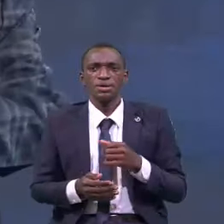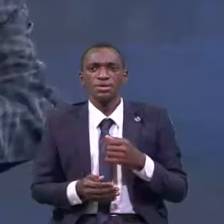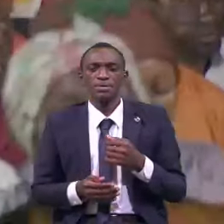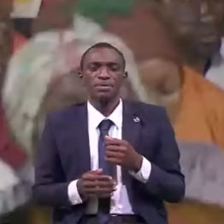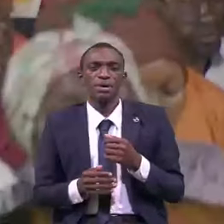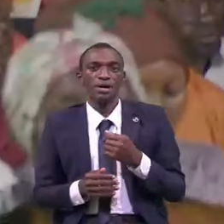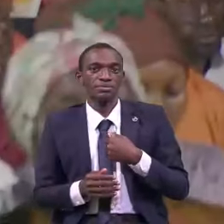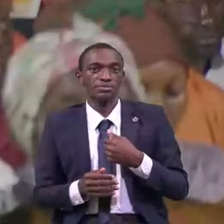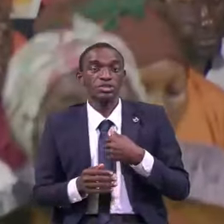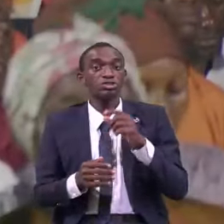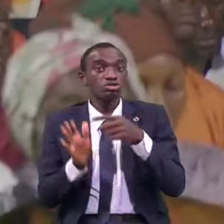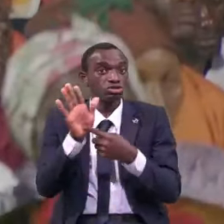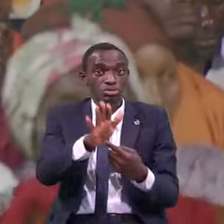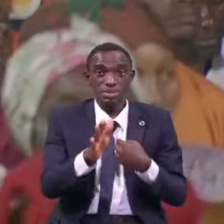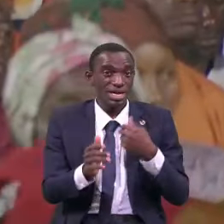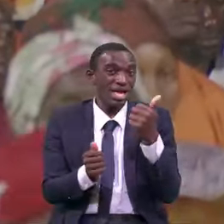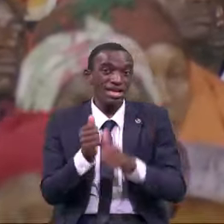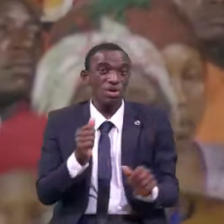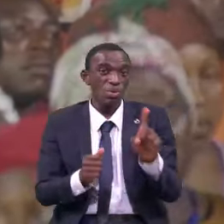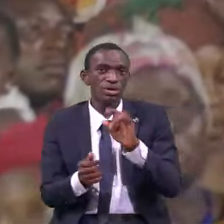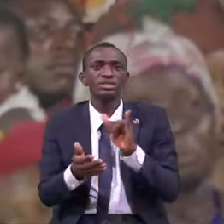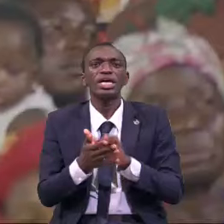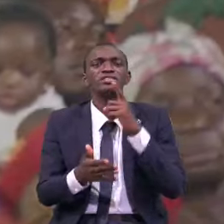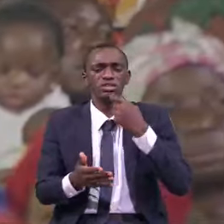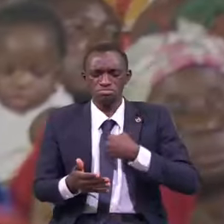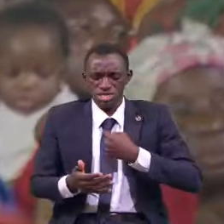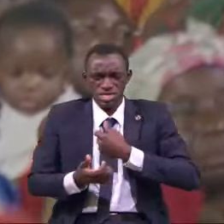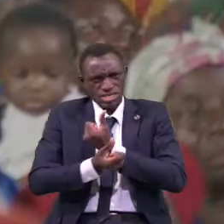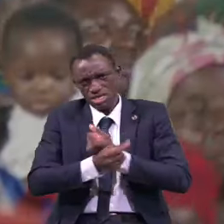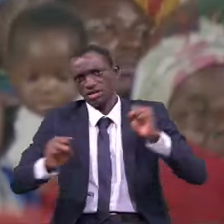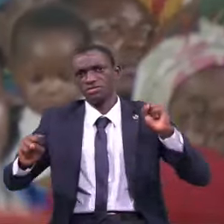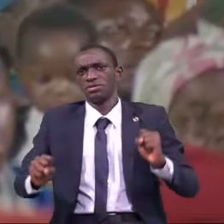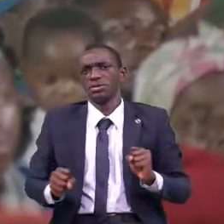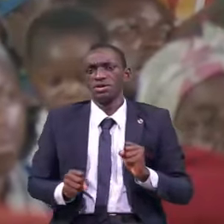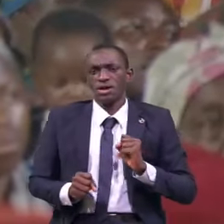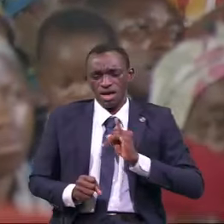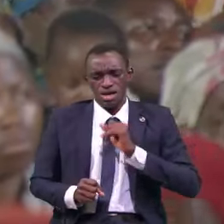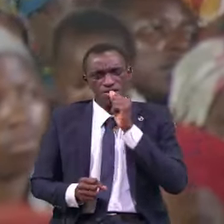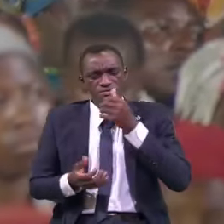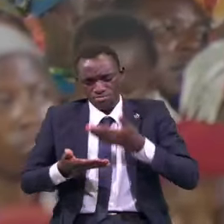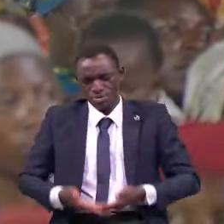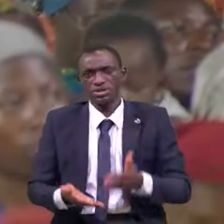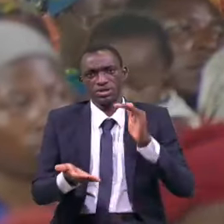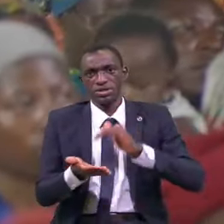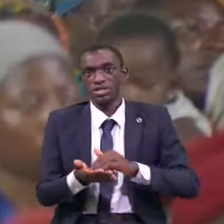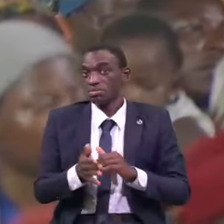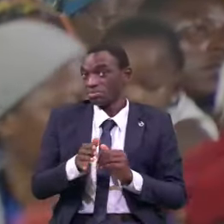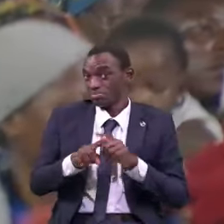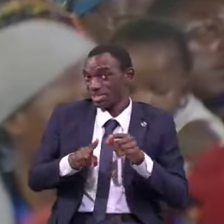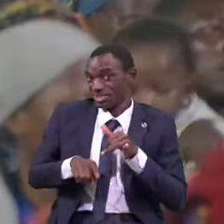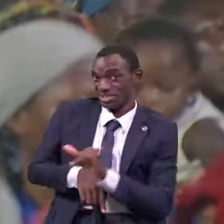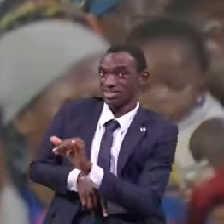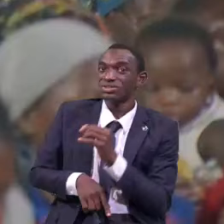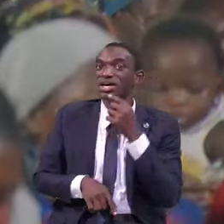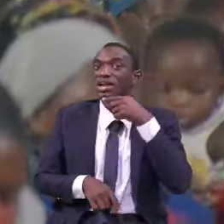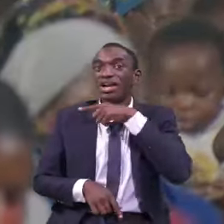anyone that claims salvation and he's telling a lie, and